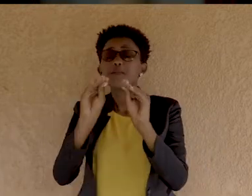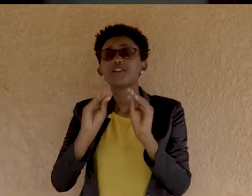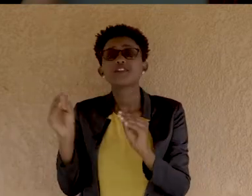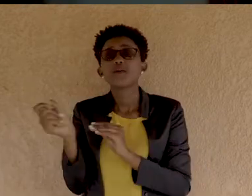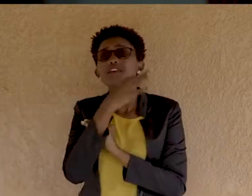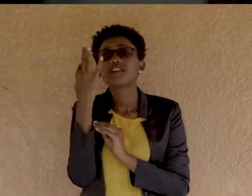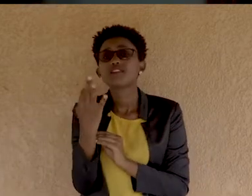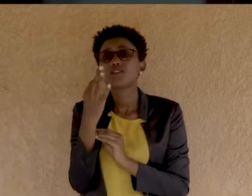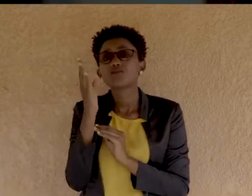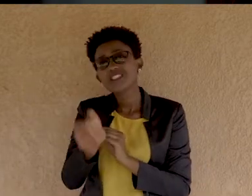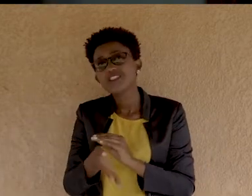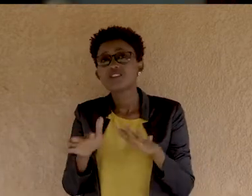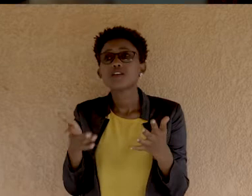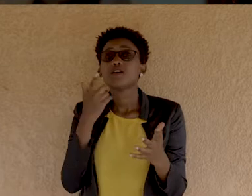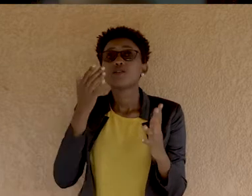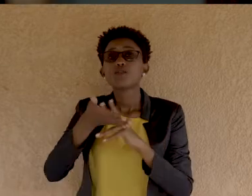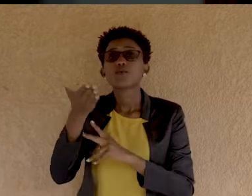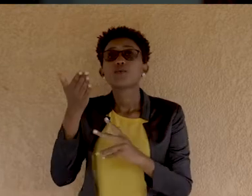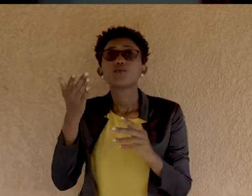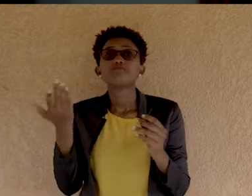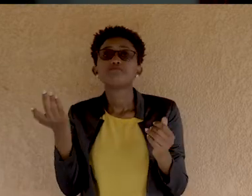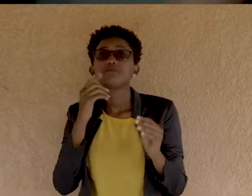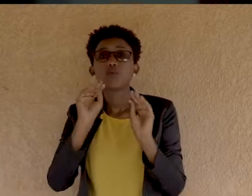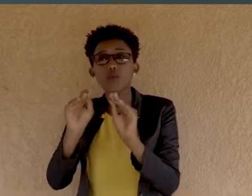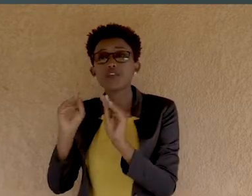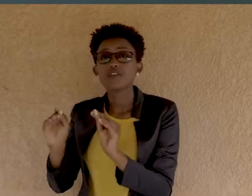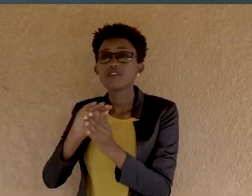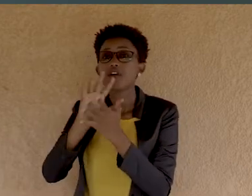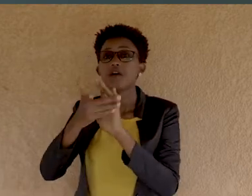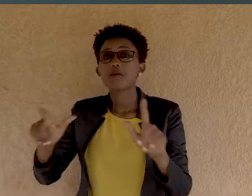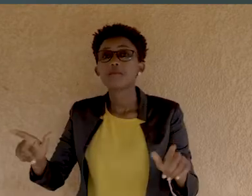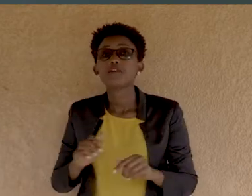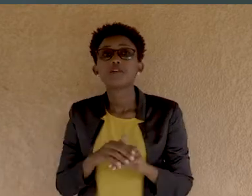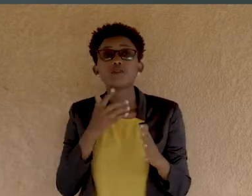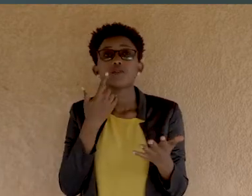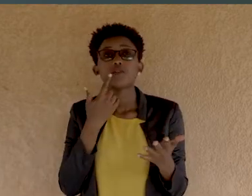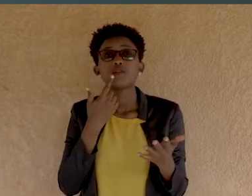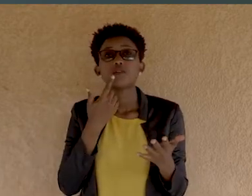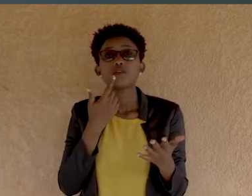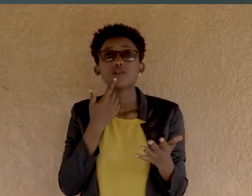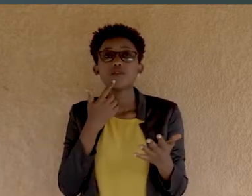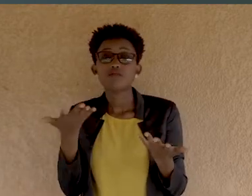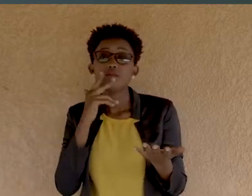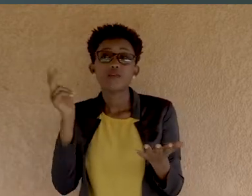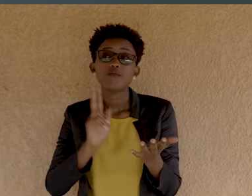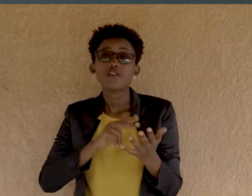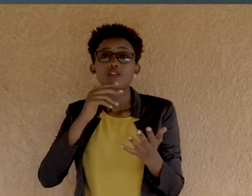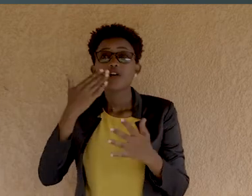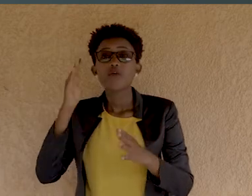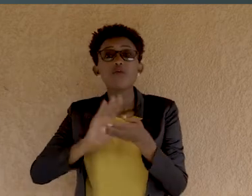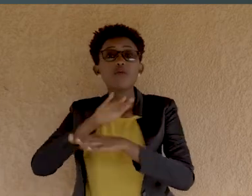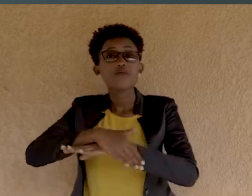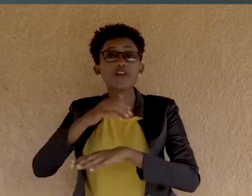prison authority, the Rwanda Correctional Service, to allow the trainer to meet him in prison because he had been sentenced to over